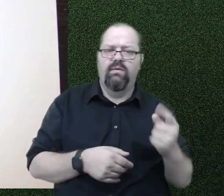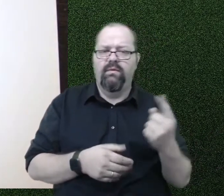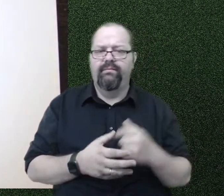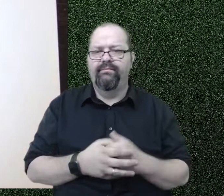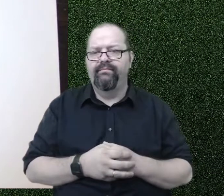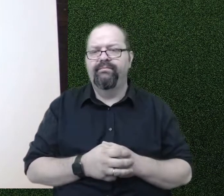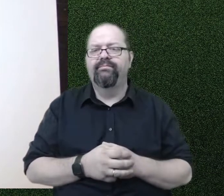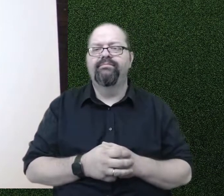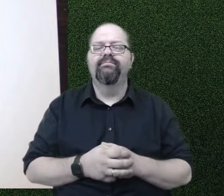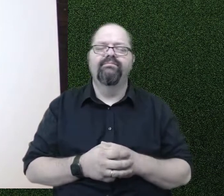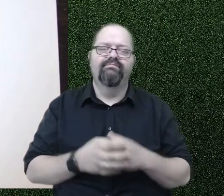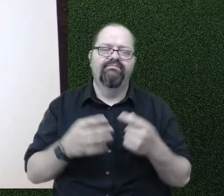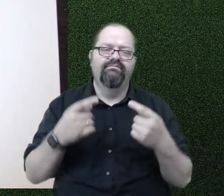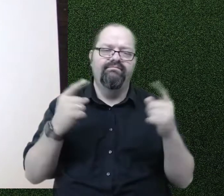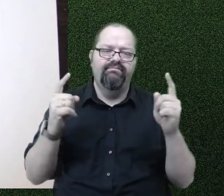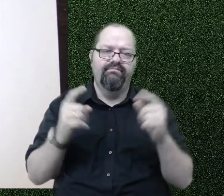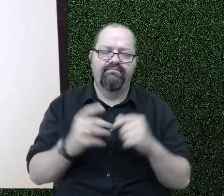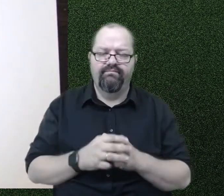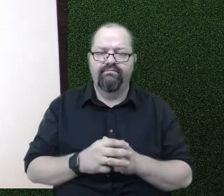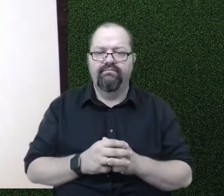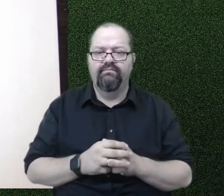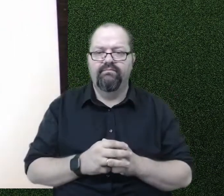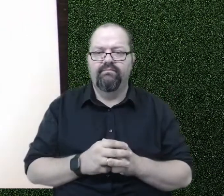There we go, that's better.